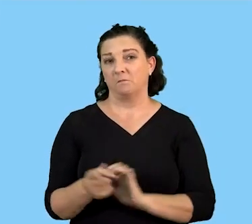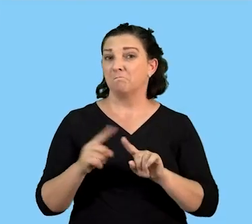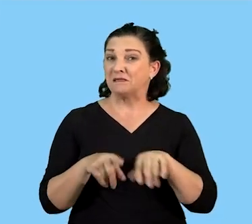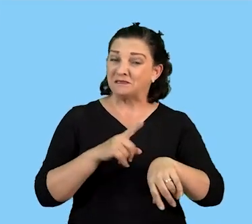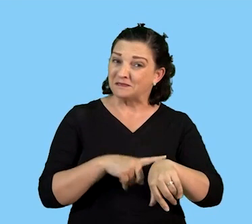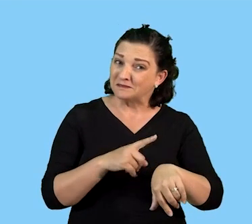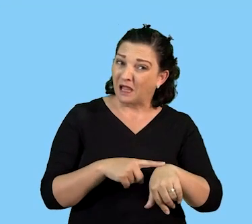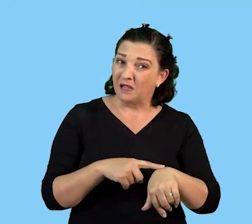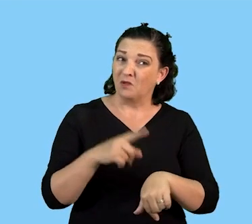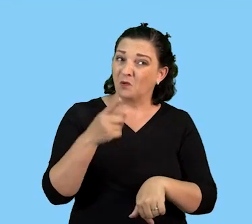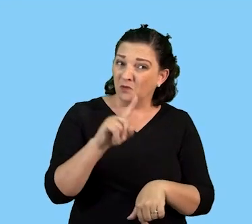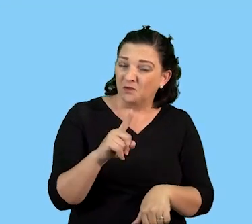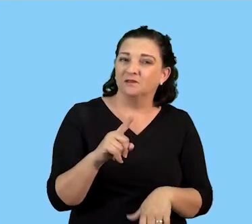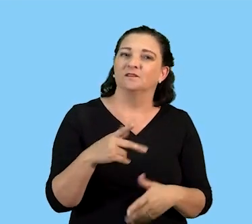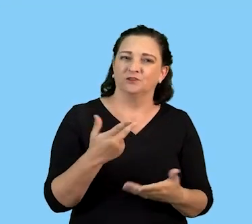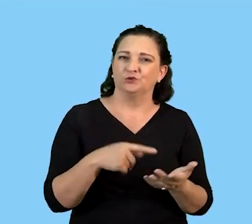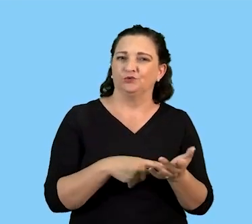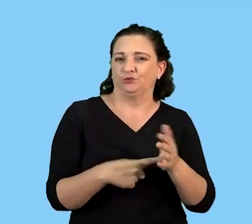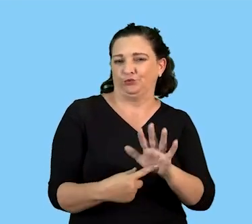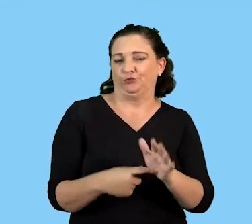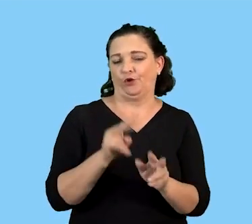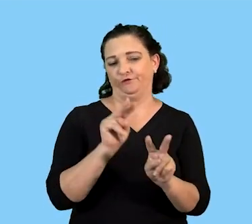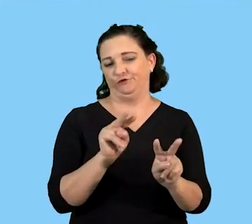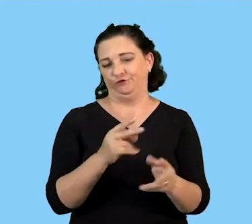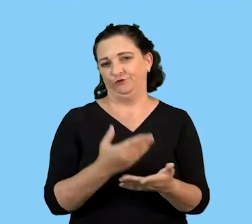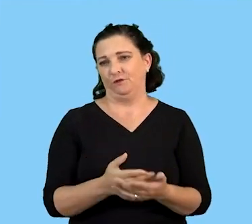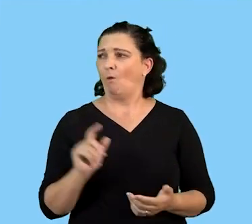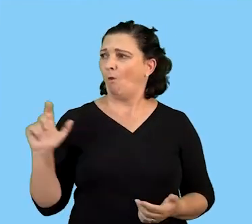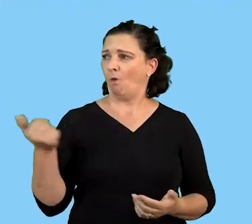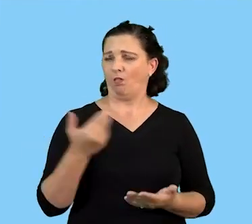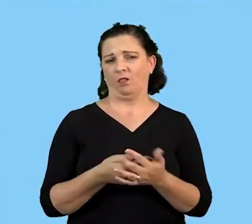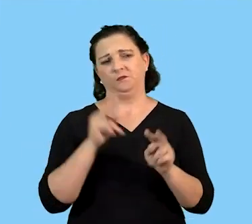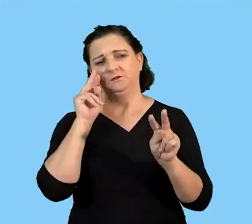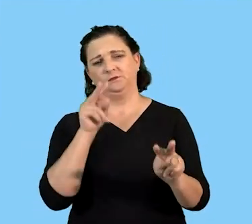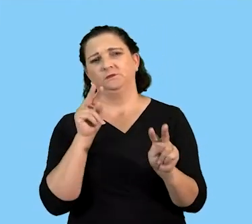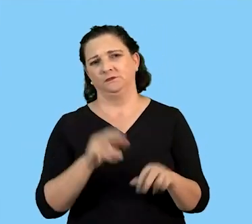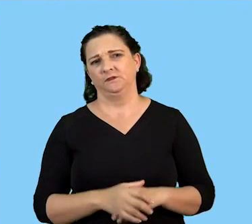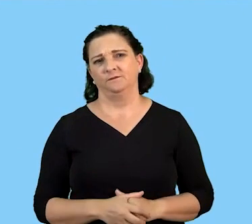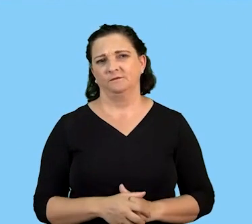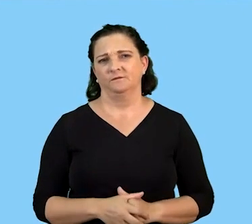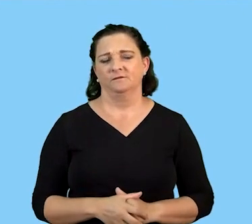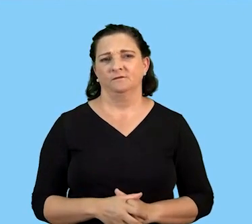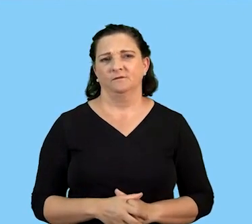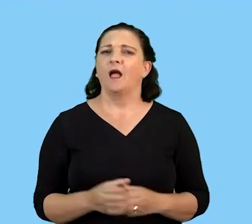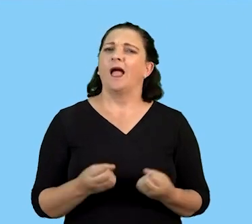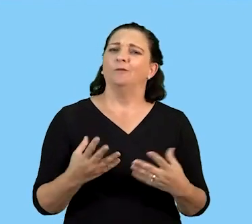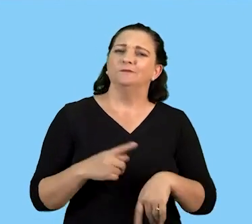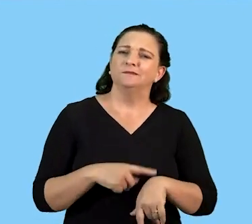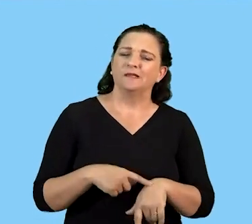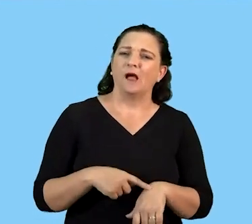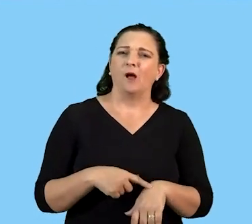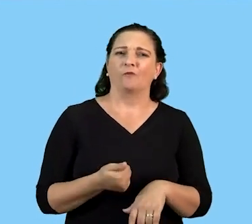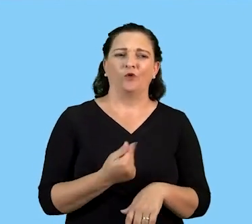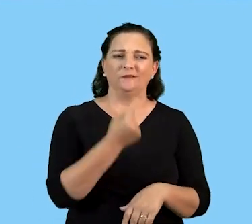an activity is shown visually. So everybody can see by looking at a Gantt chart that how much time